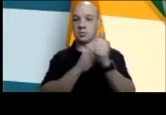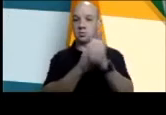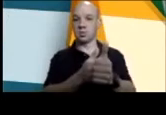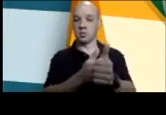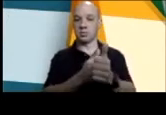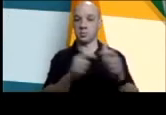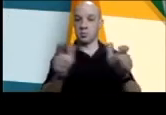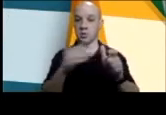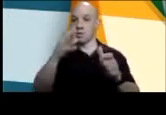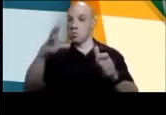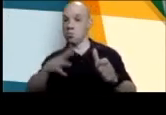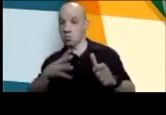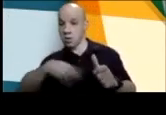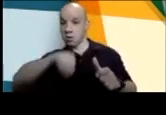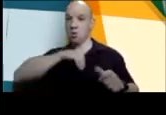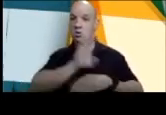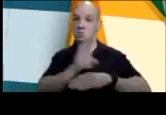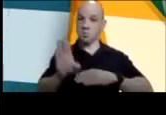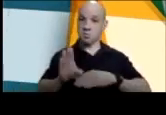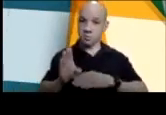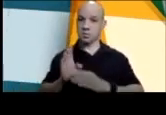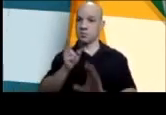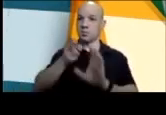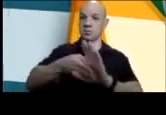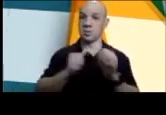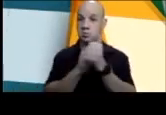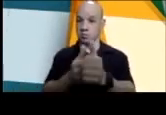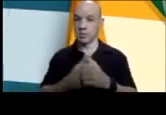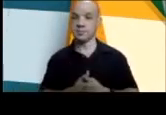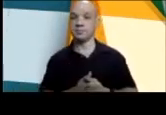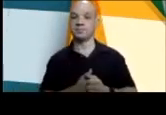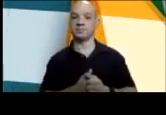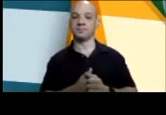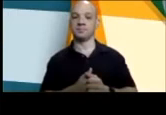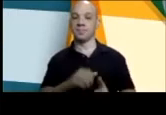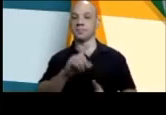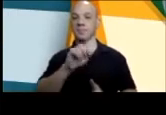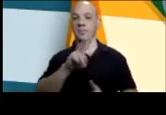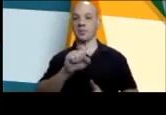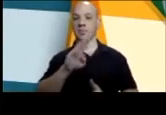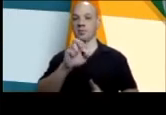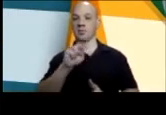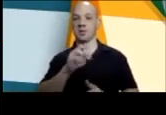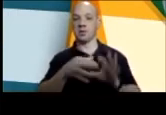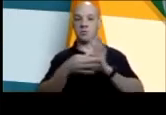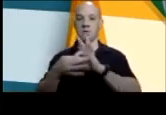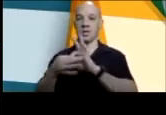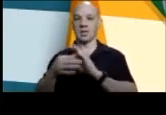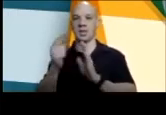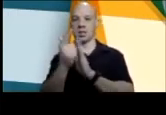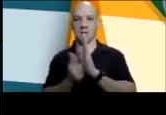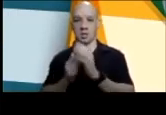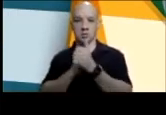minority and woman-owned business participations compliance, Davis-Bacon and related acts compliance, and